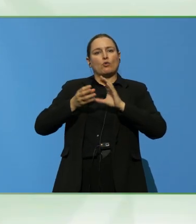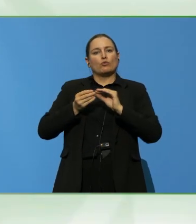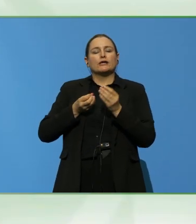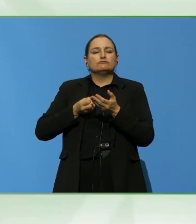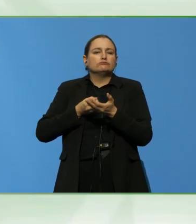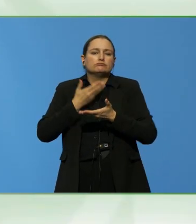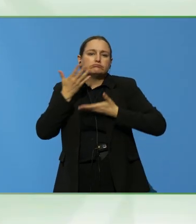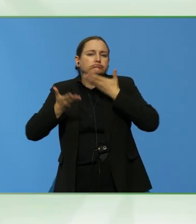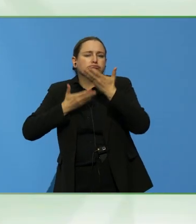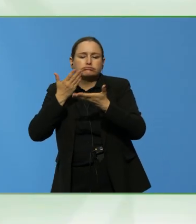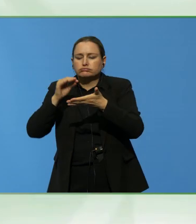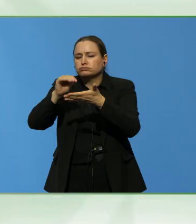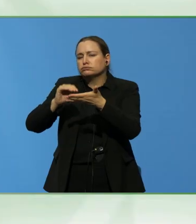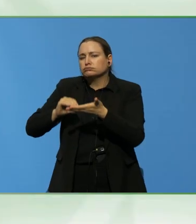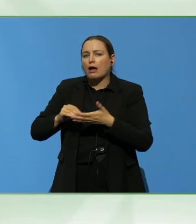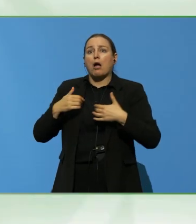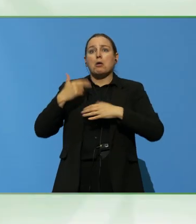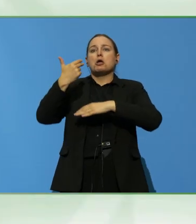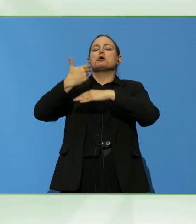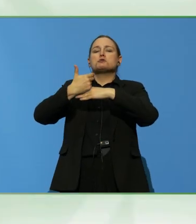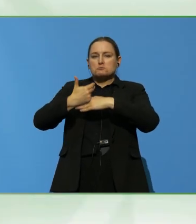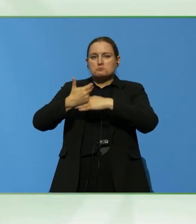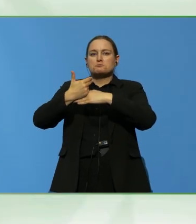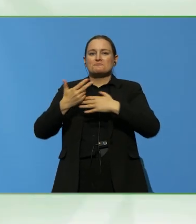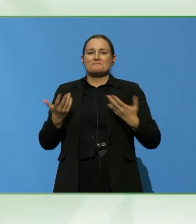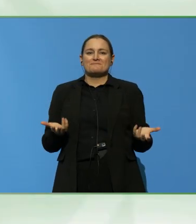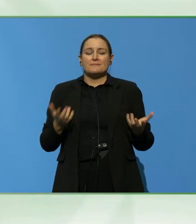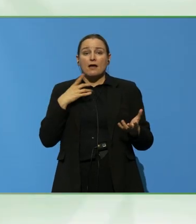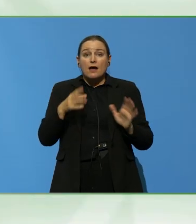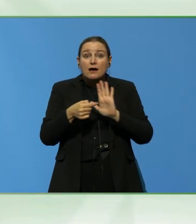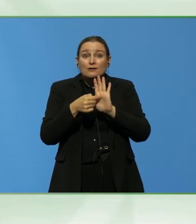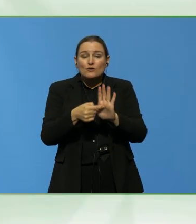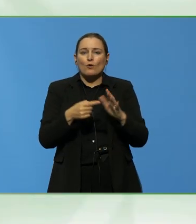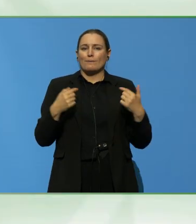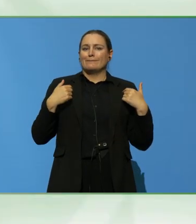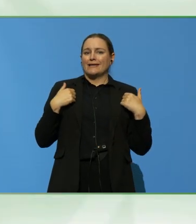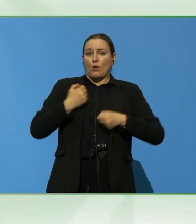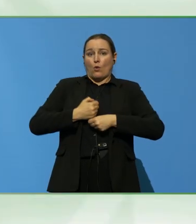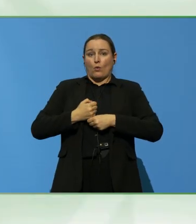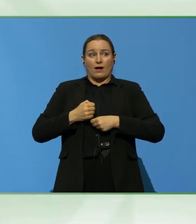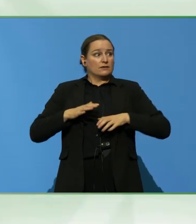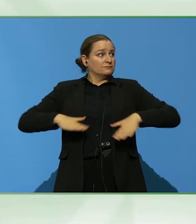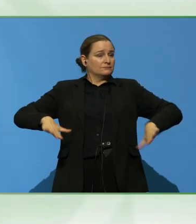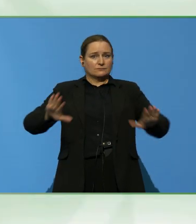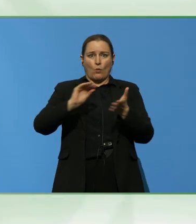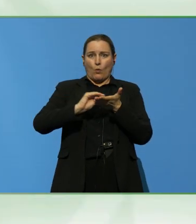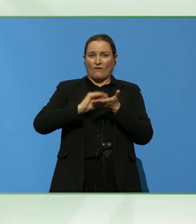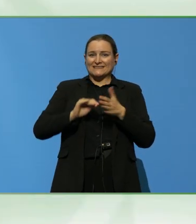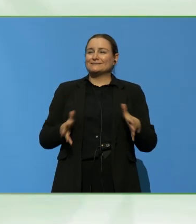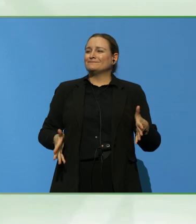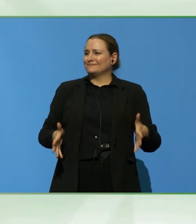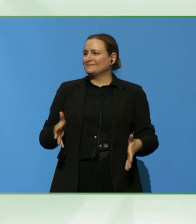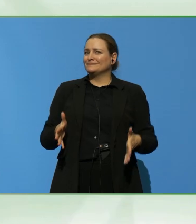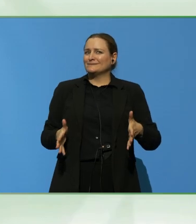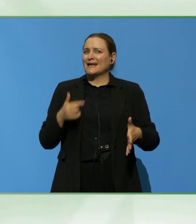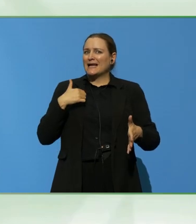they filmed me making a cup of tea, I needed a stool to do that in order to reach my kitchen cupboard. So it was really